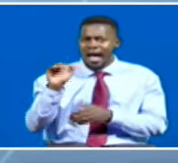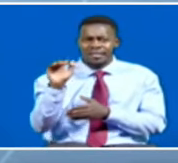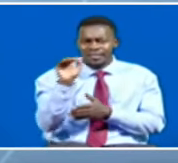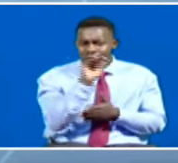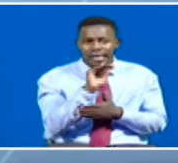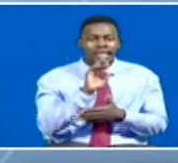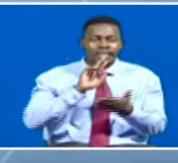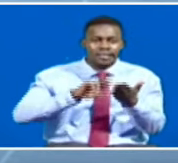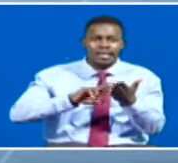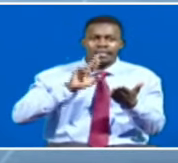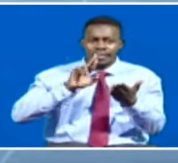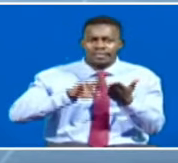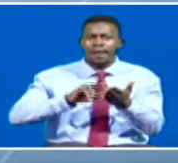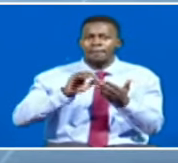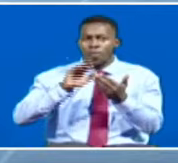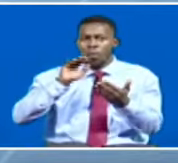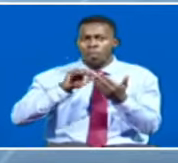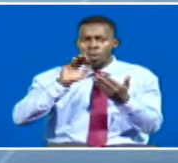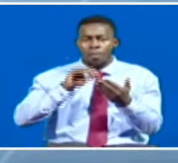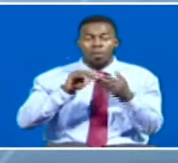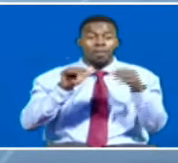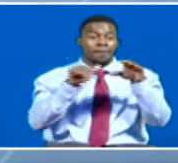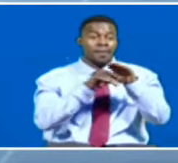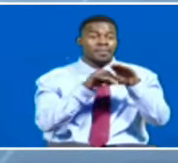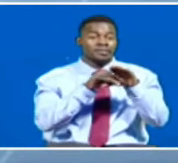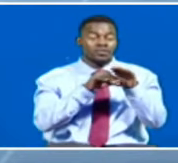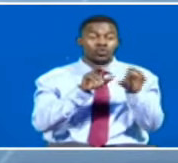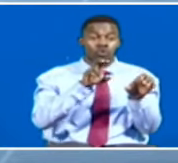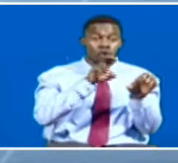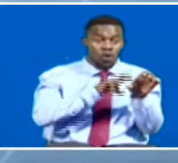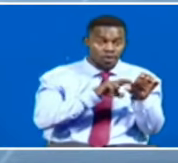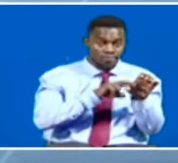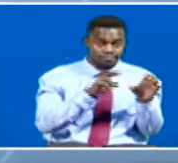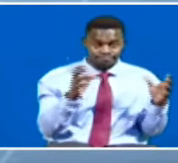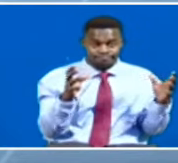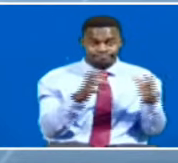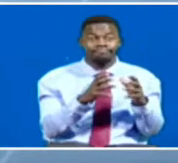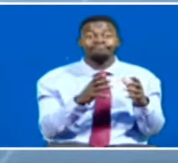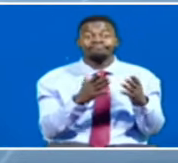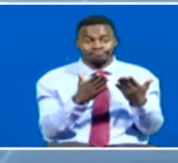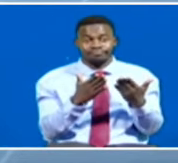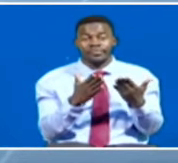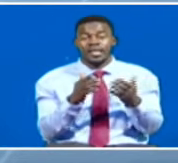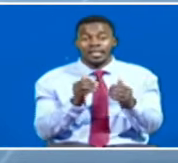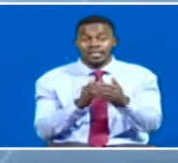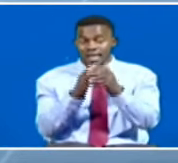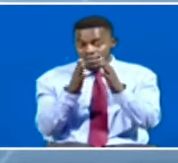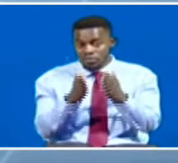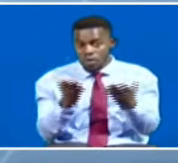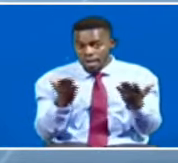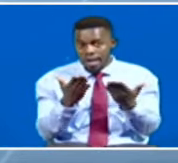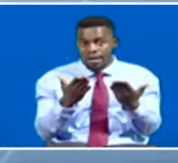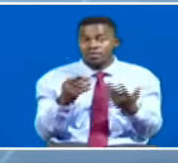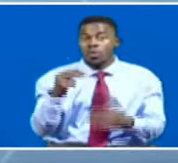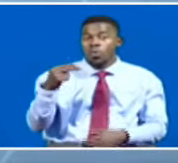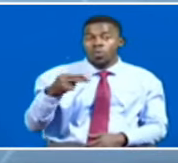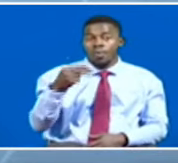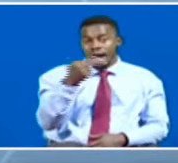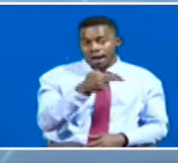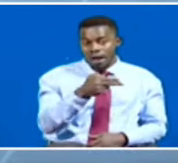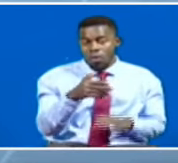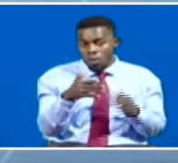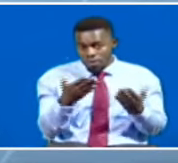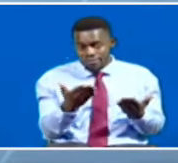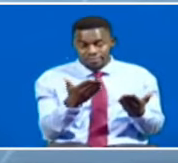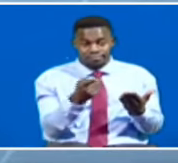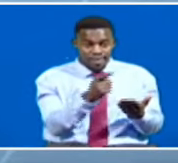members with the ruling party. According to the leader who carried out the exercise at the Huduma Social Hall in Mutomo,